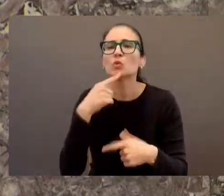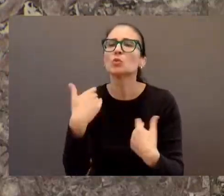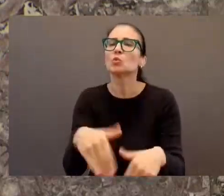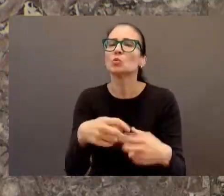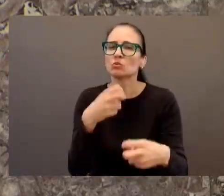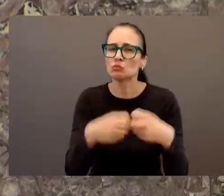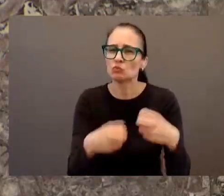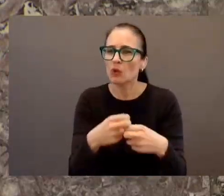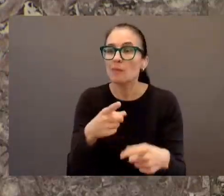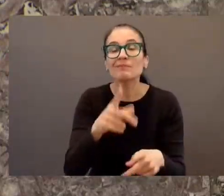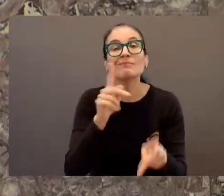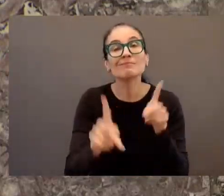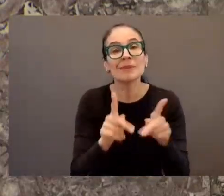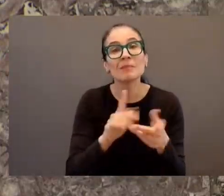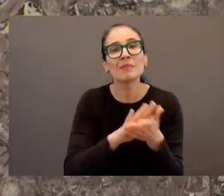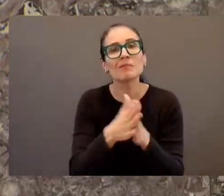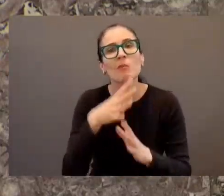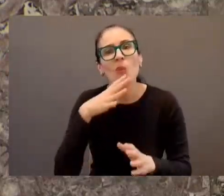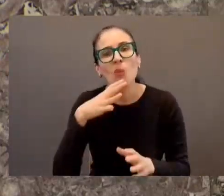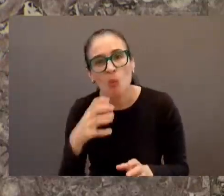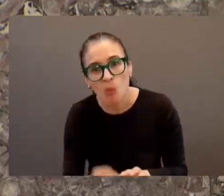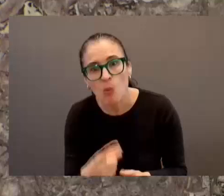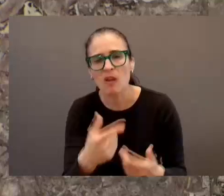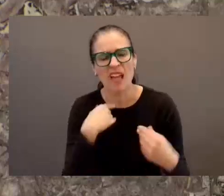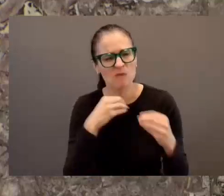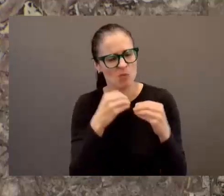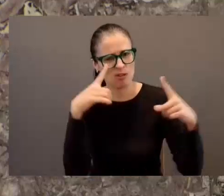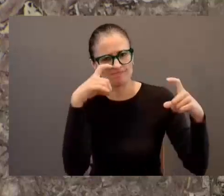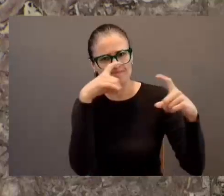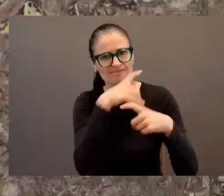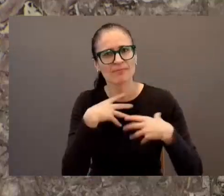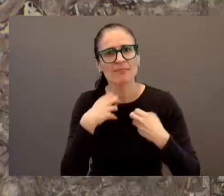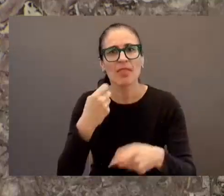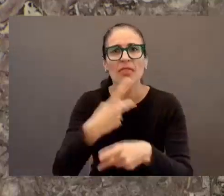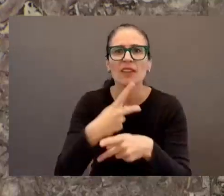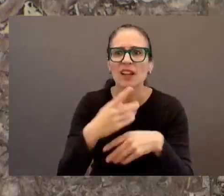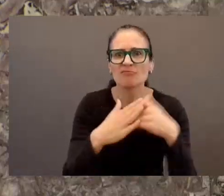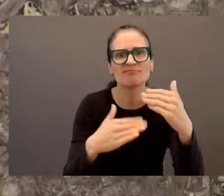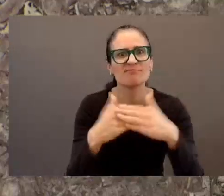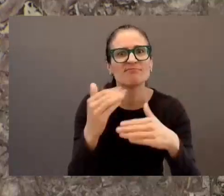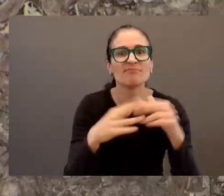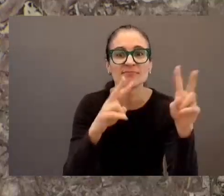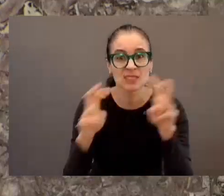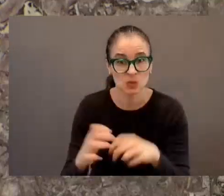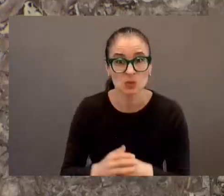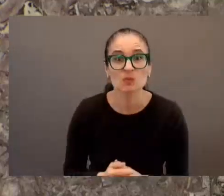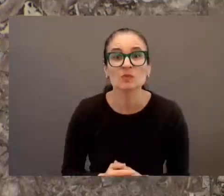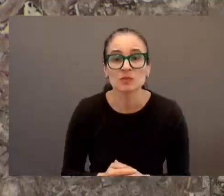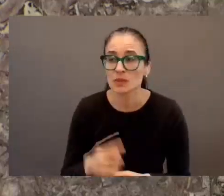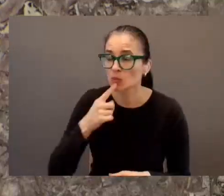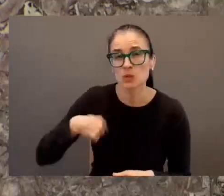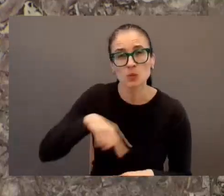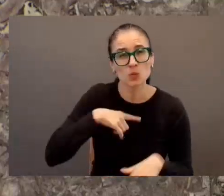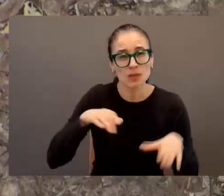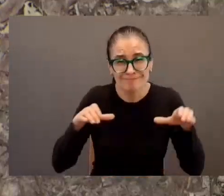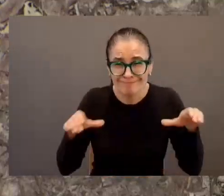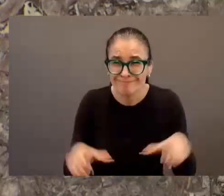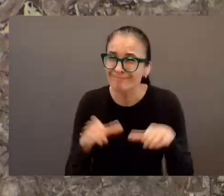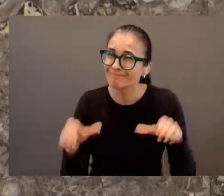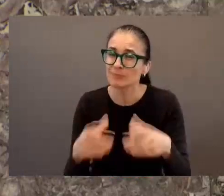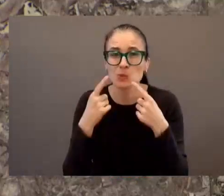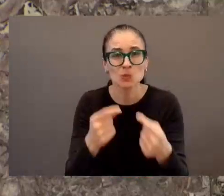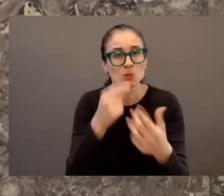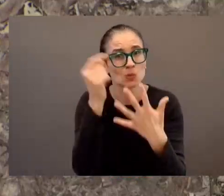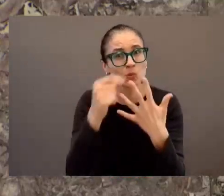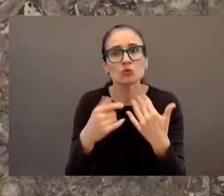these efforts, Honourable Speaker, and that's why we are doing all the work that is underway to attract and retain more specialists,